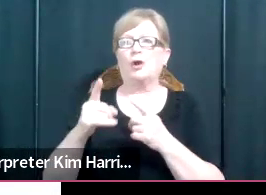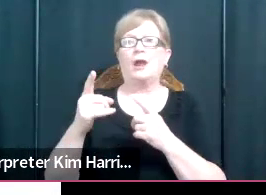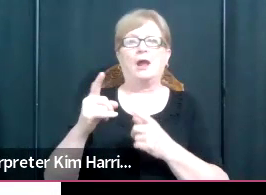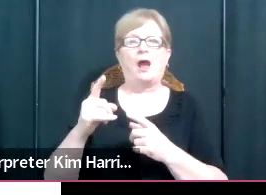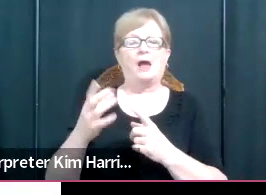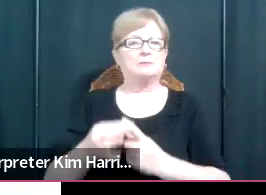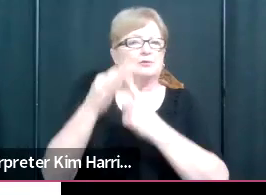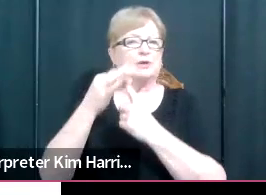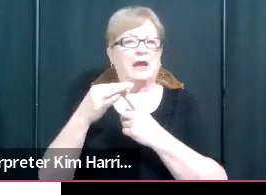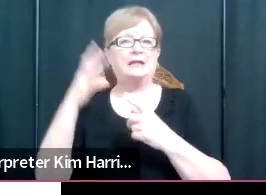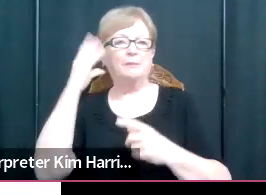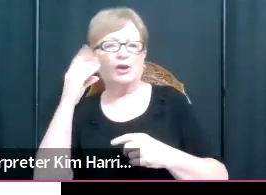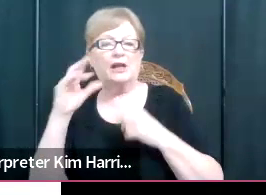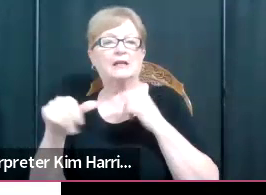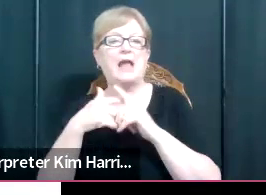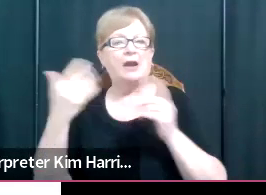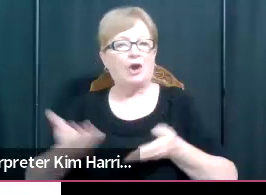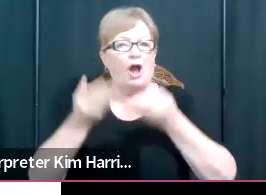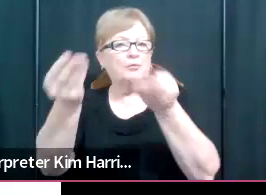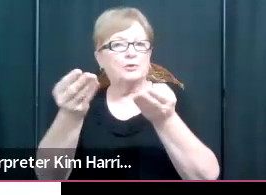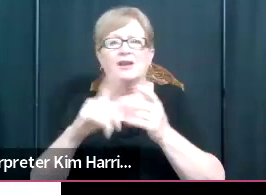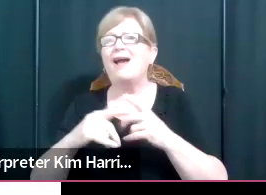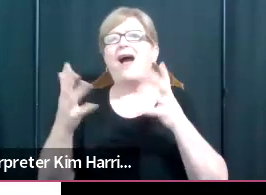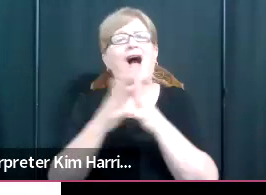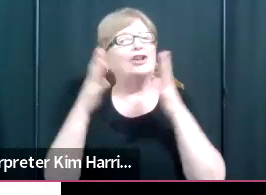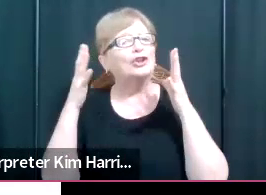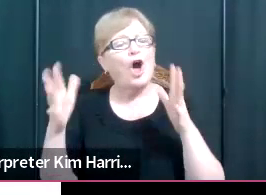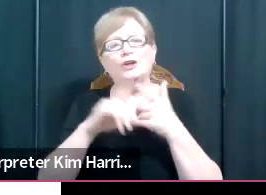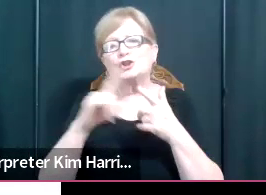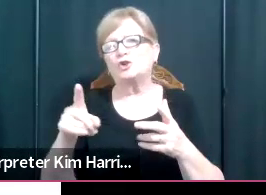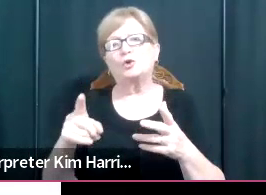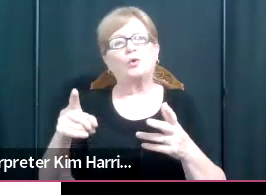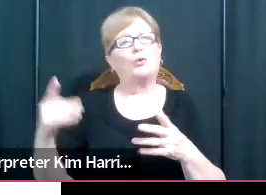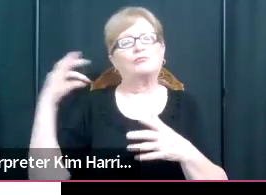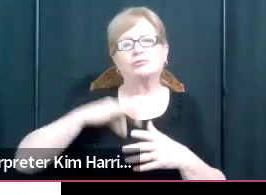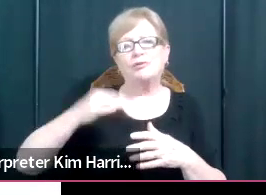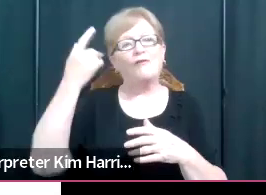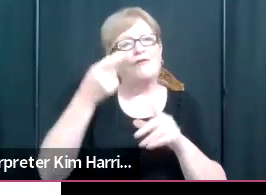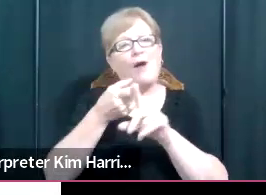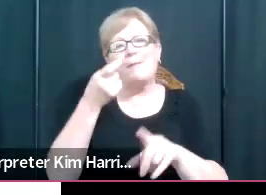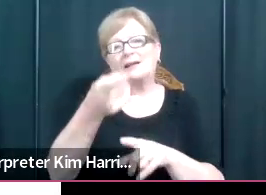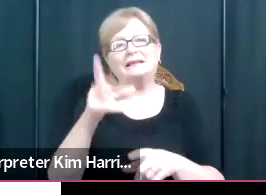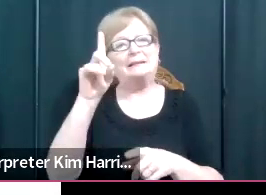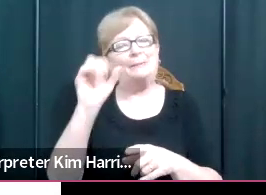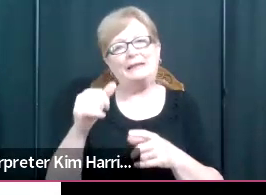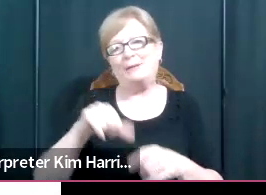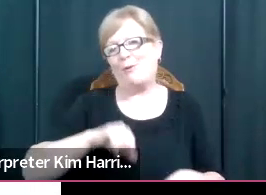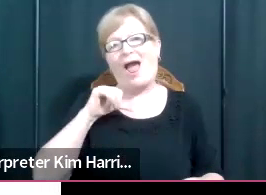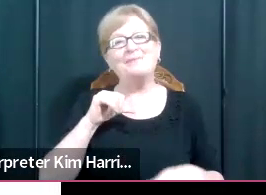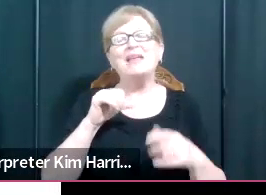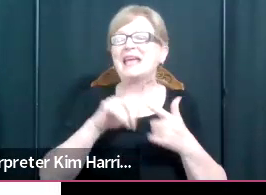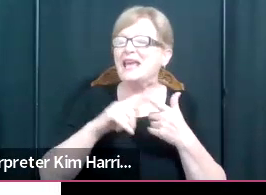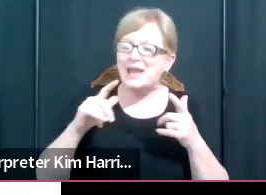and contributions. There's a lot to gain from disability pride. It